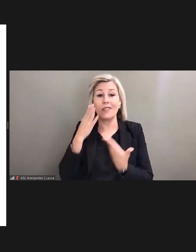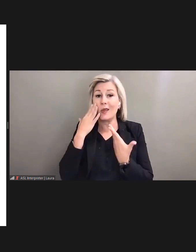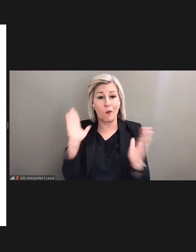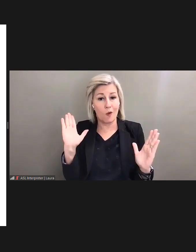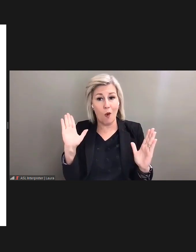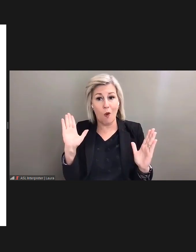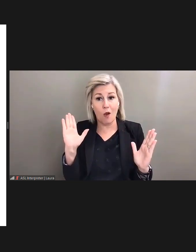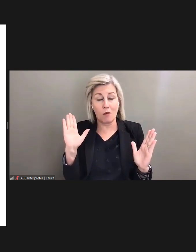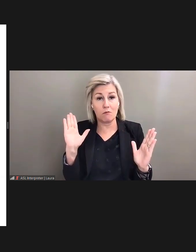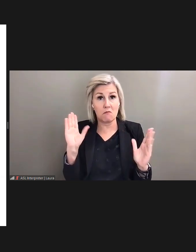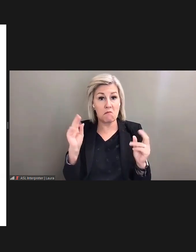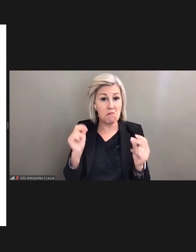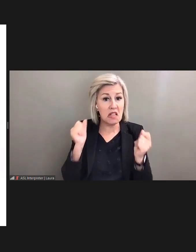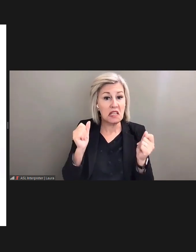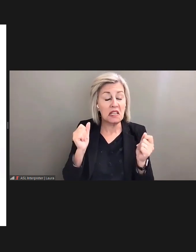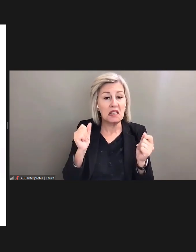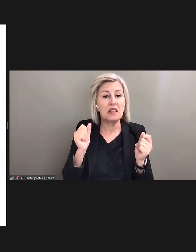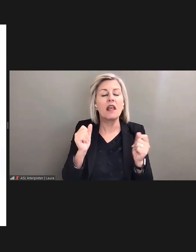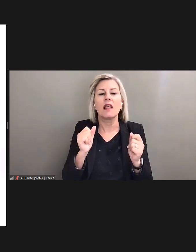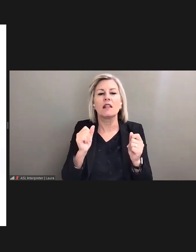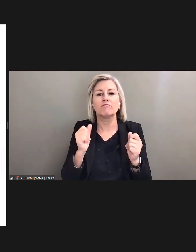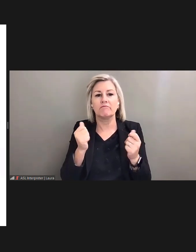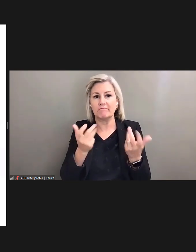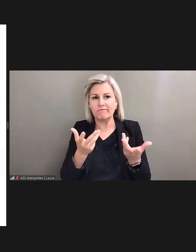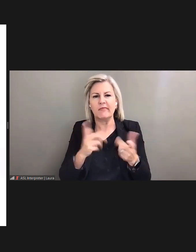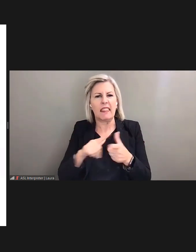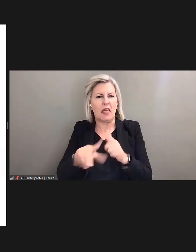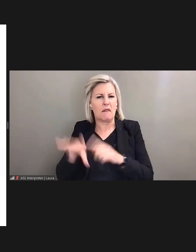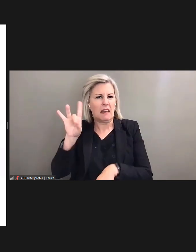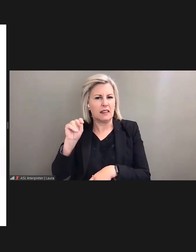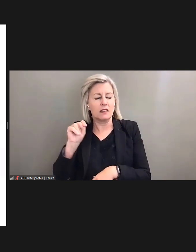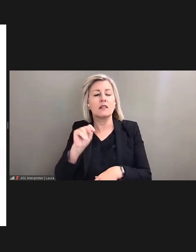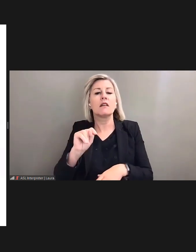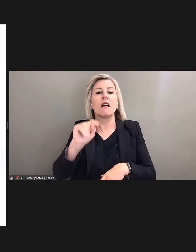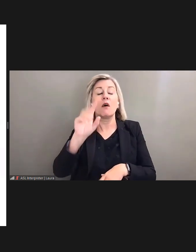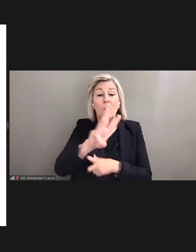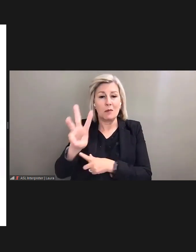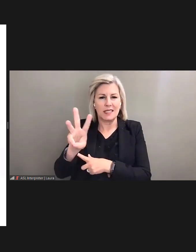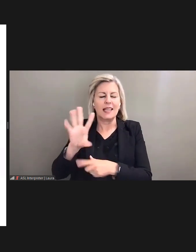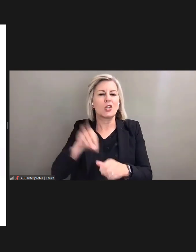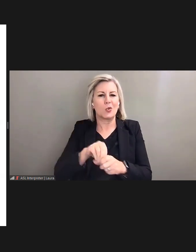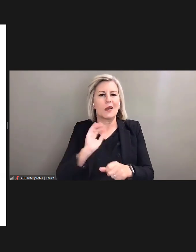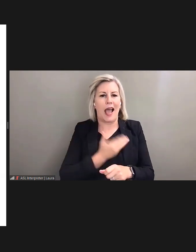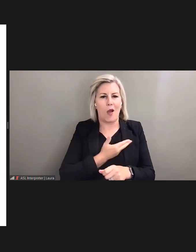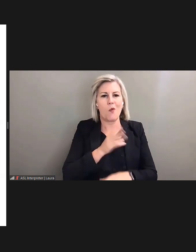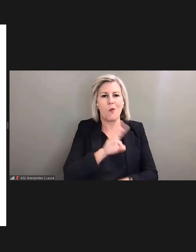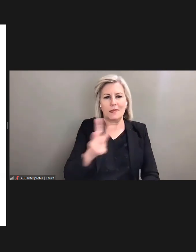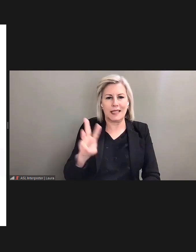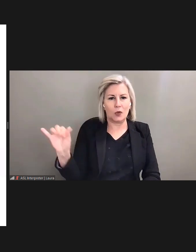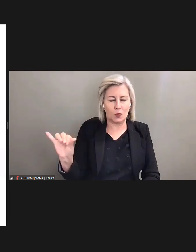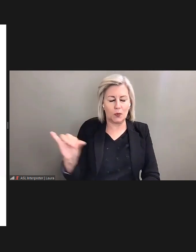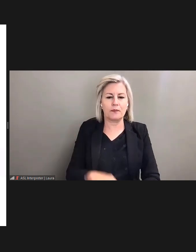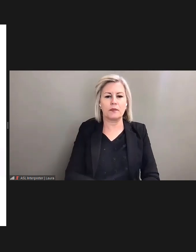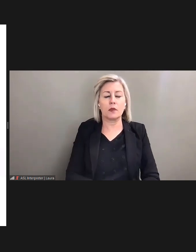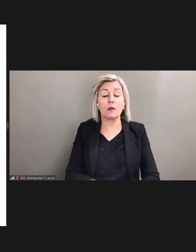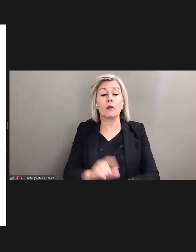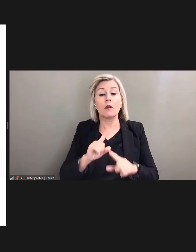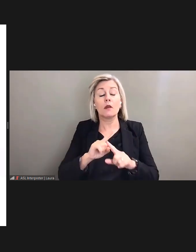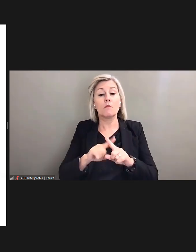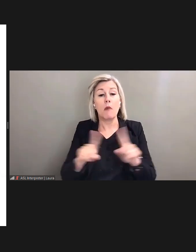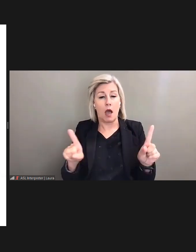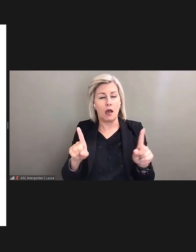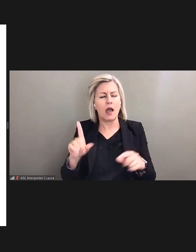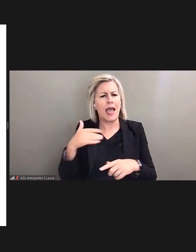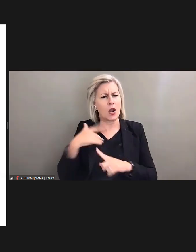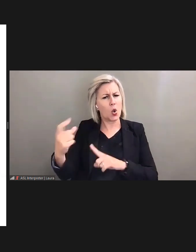them right off the top of their head, which they very well may. You'll find that link on our website, which I mentioned. Now, on another note, we had a